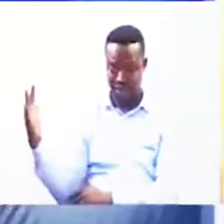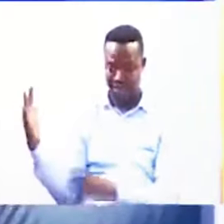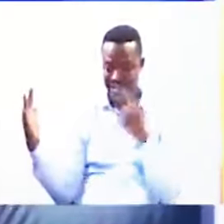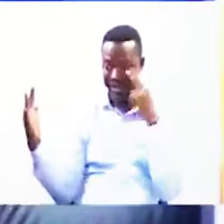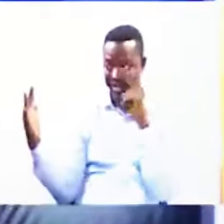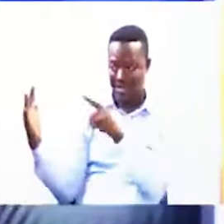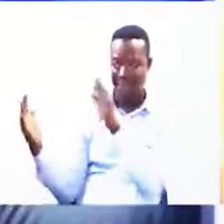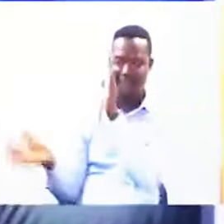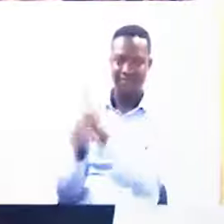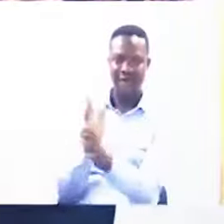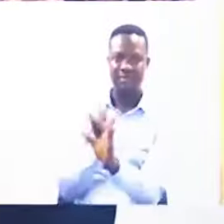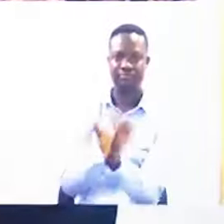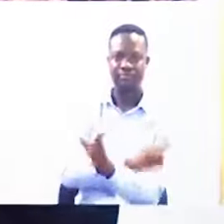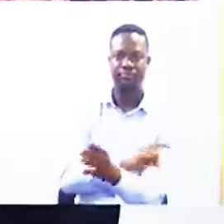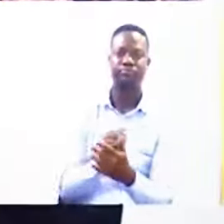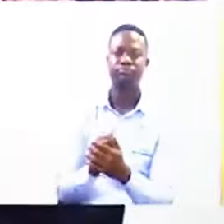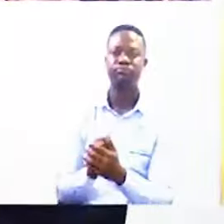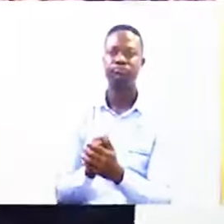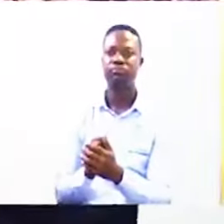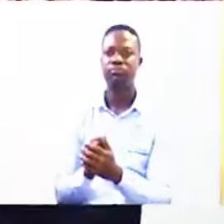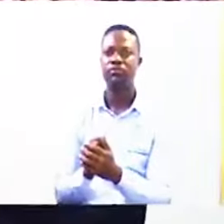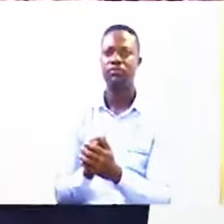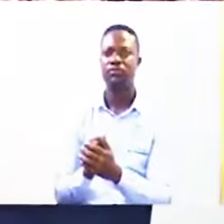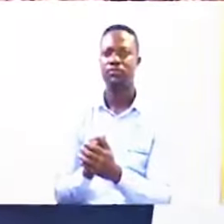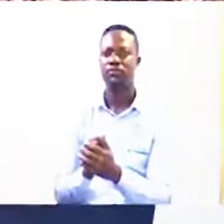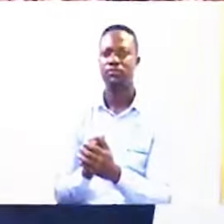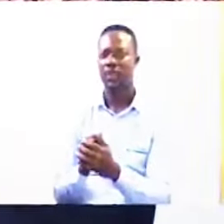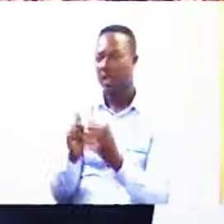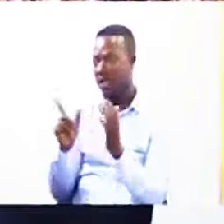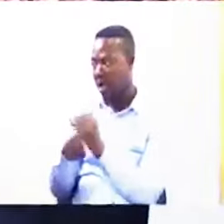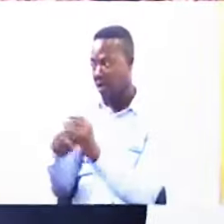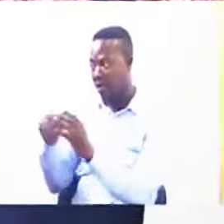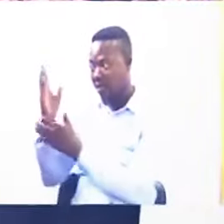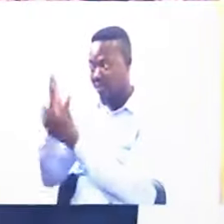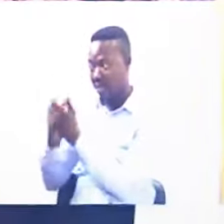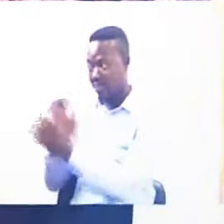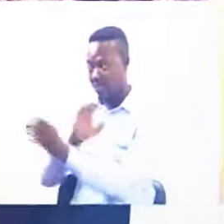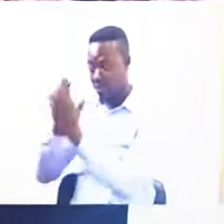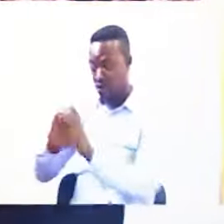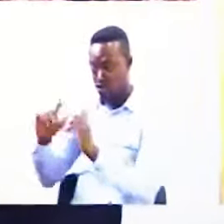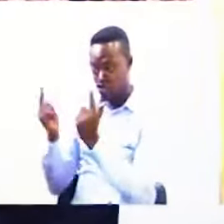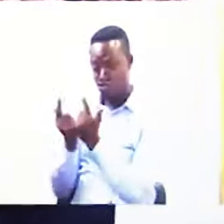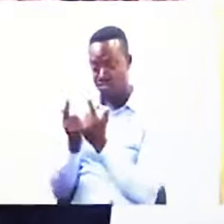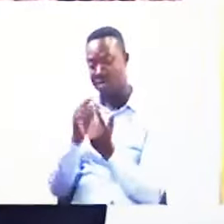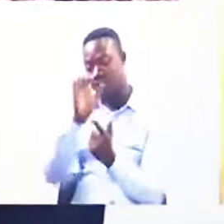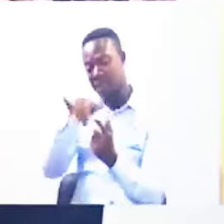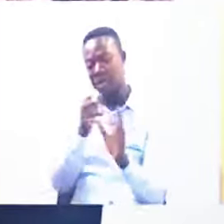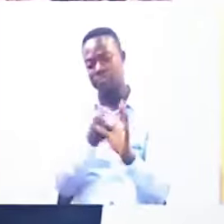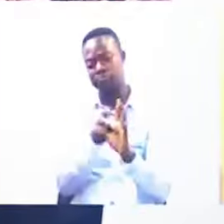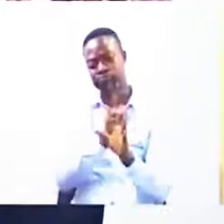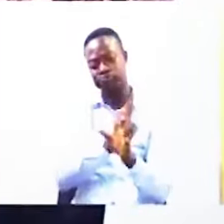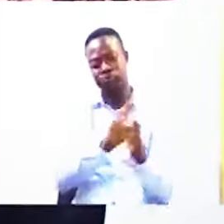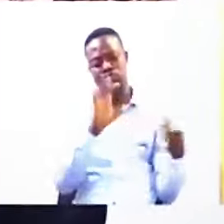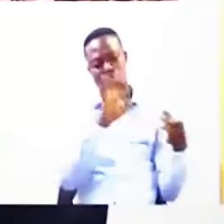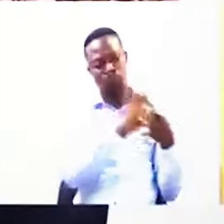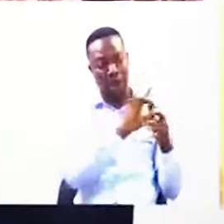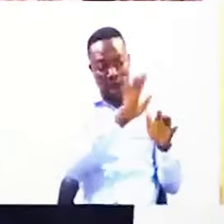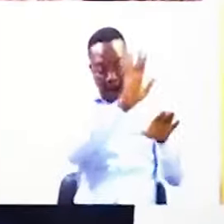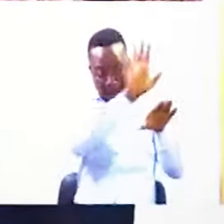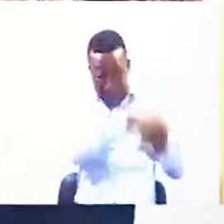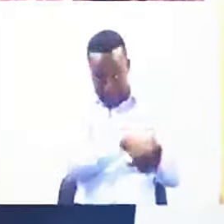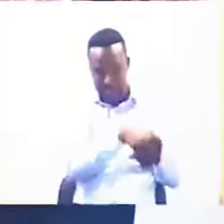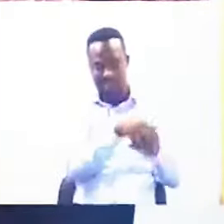other Jews joined him in his hypocrisy. Now so Peter playing hypocrisy and the